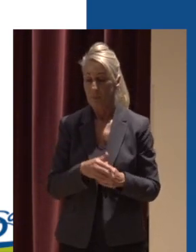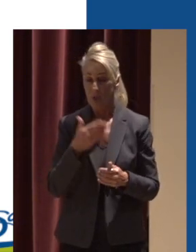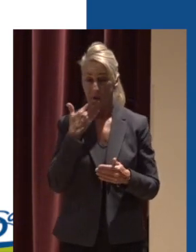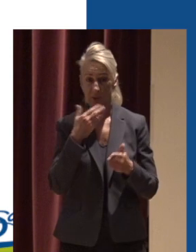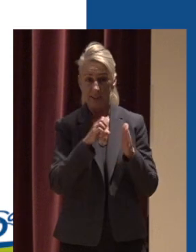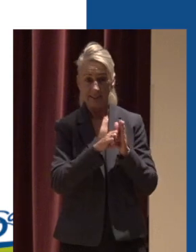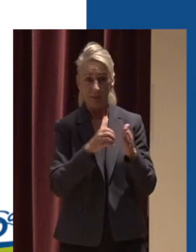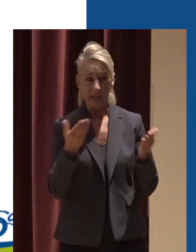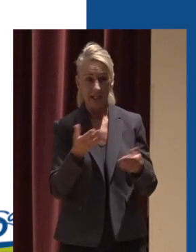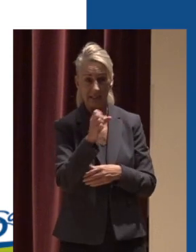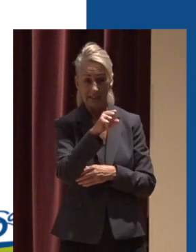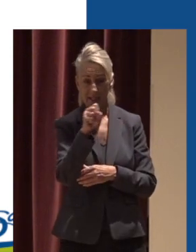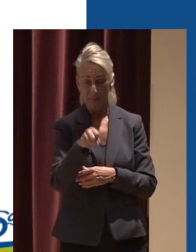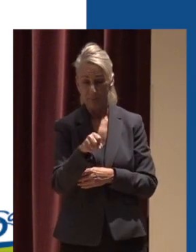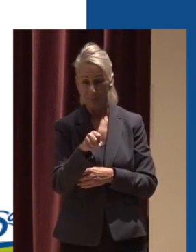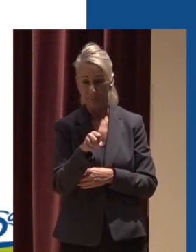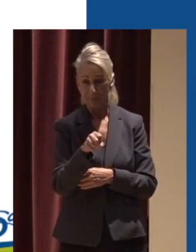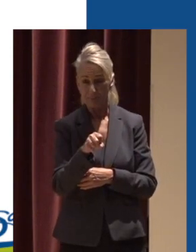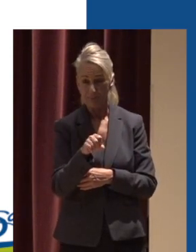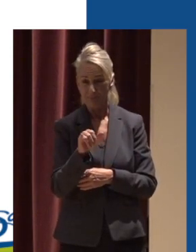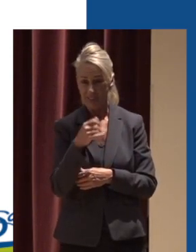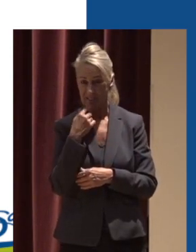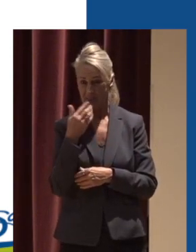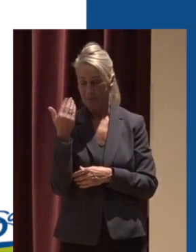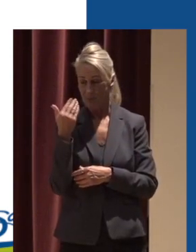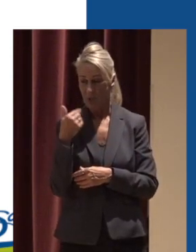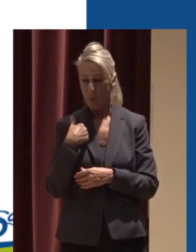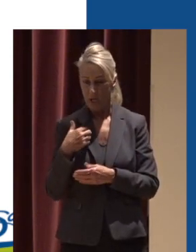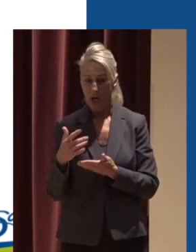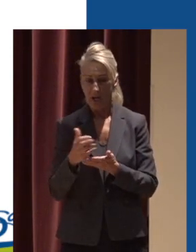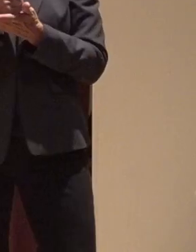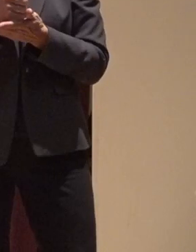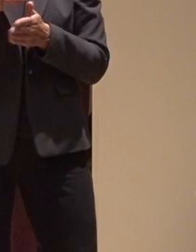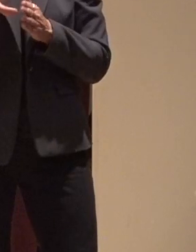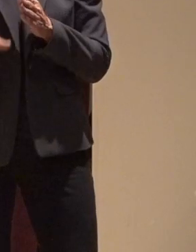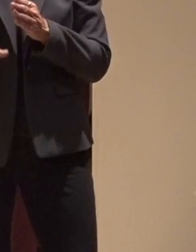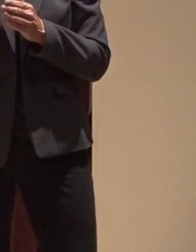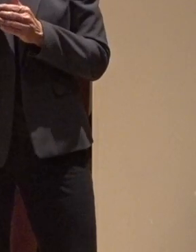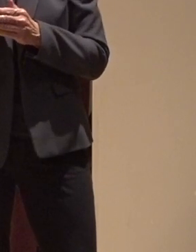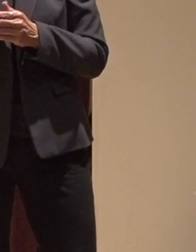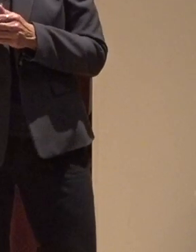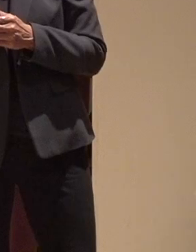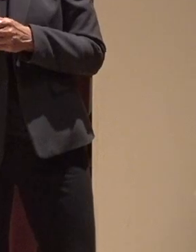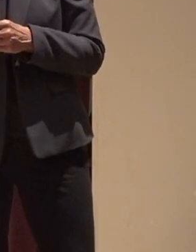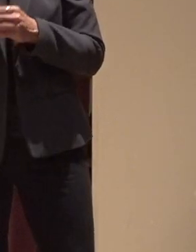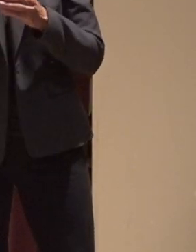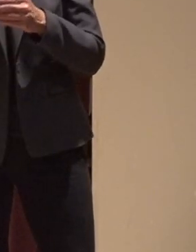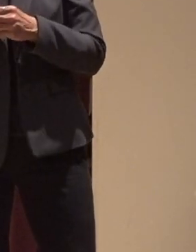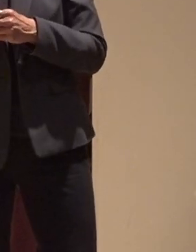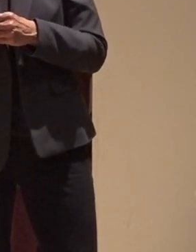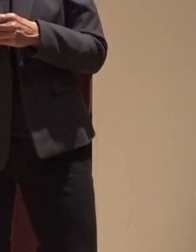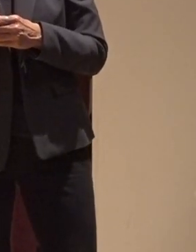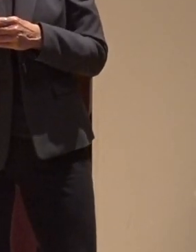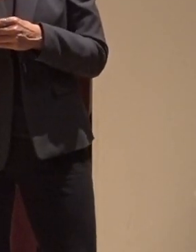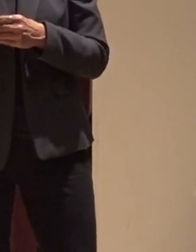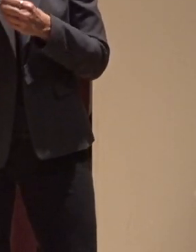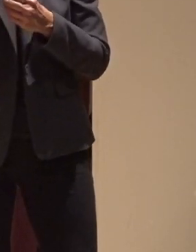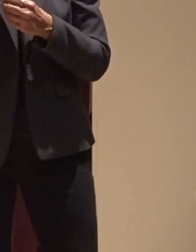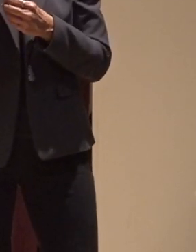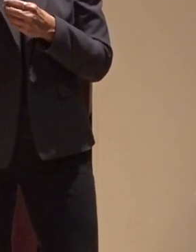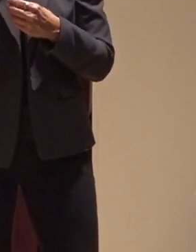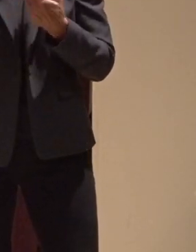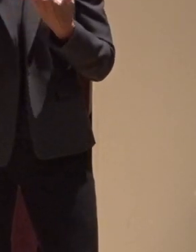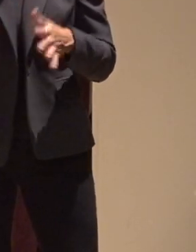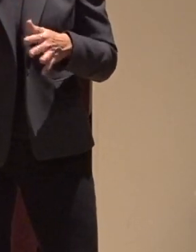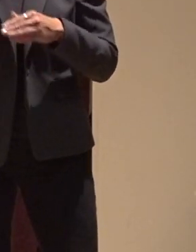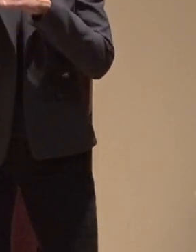as I mentioned just a moment ago we collect low-level mercury and methylmercury data and we have now submitted